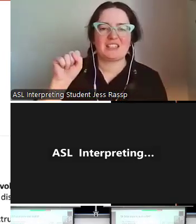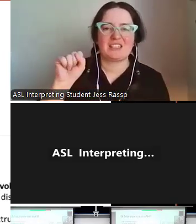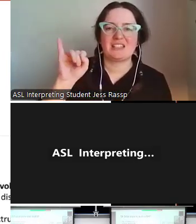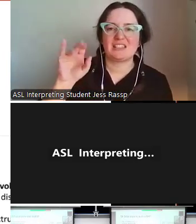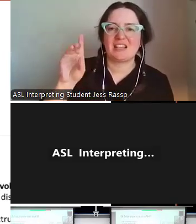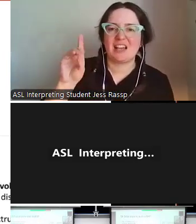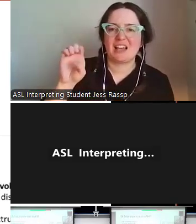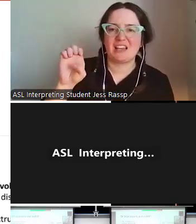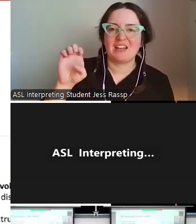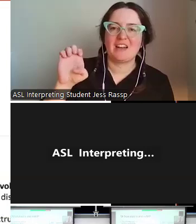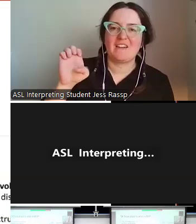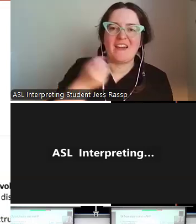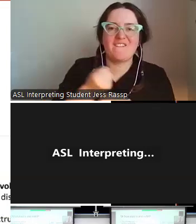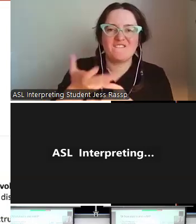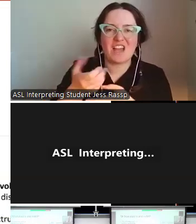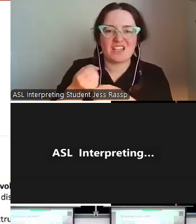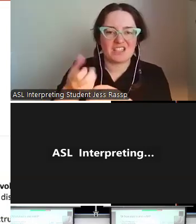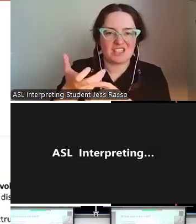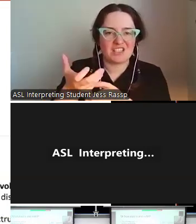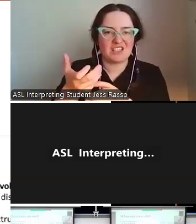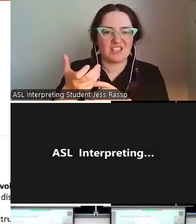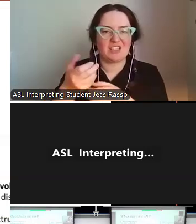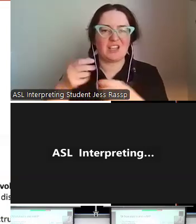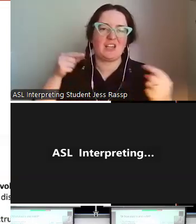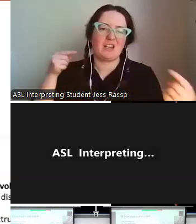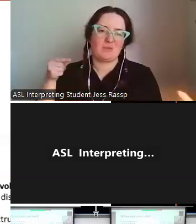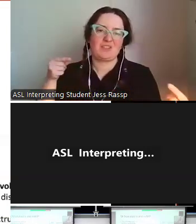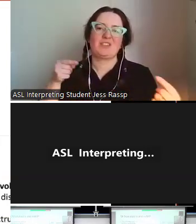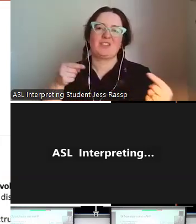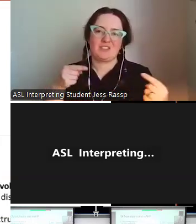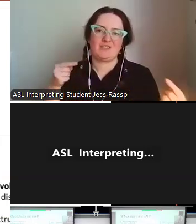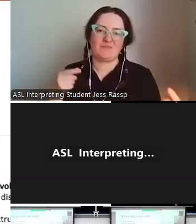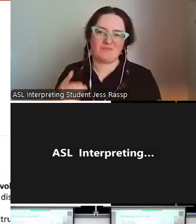a bee sting, right? The bee stings are the ones that are doing